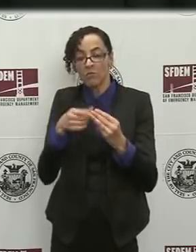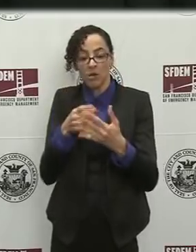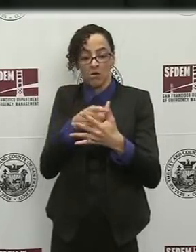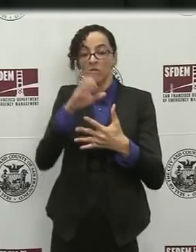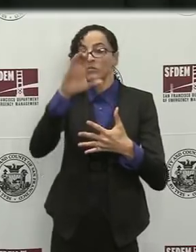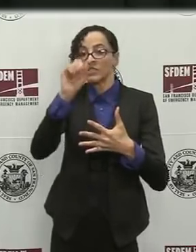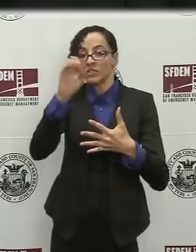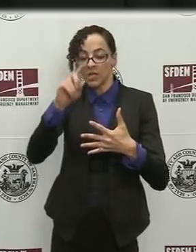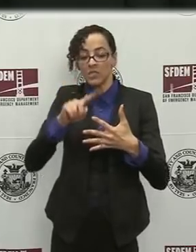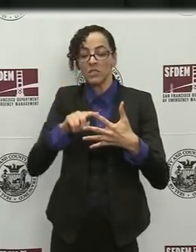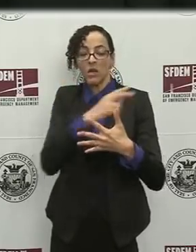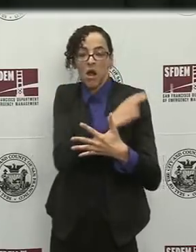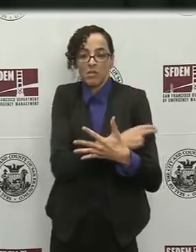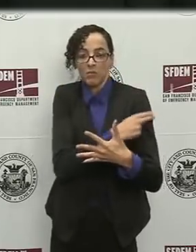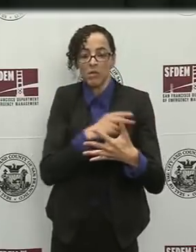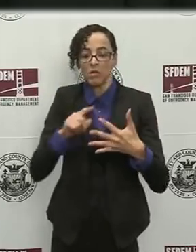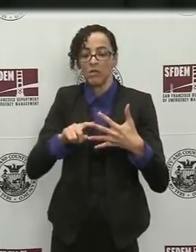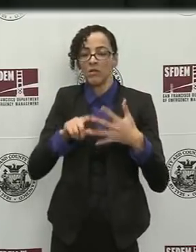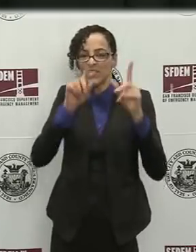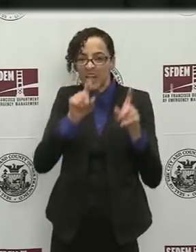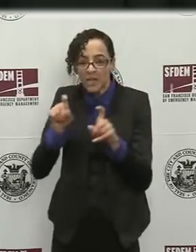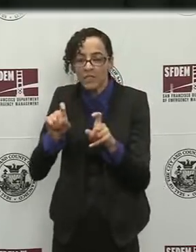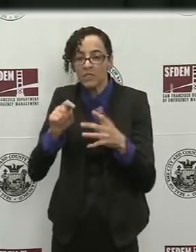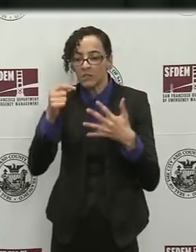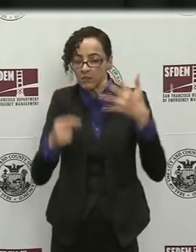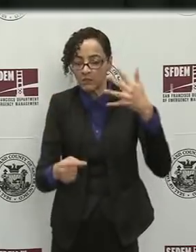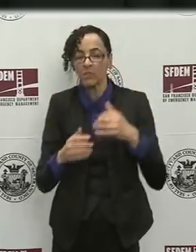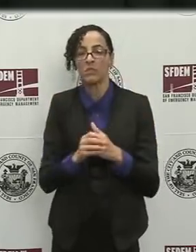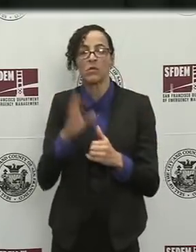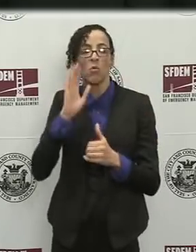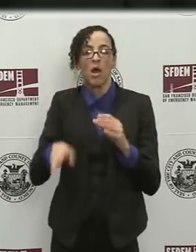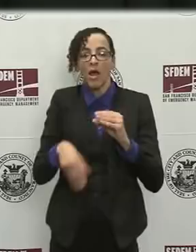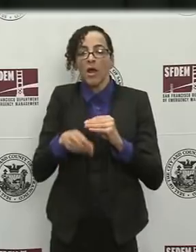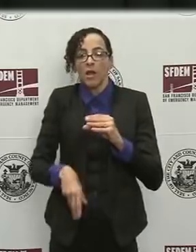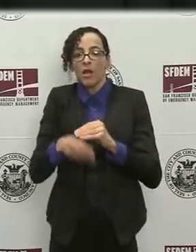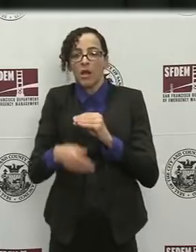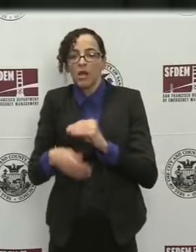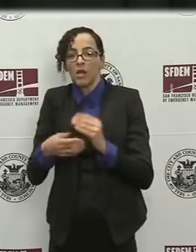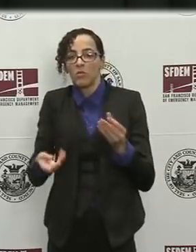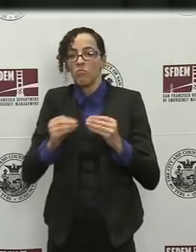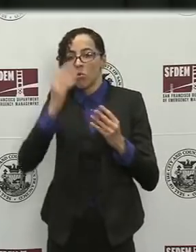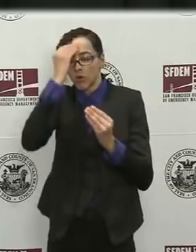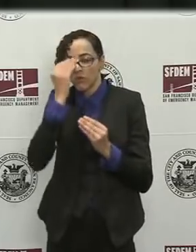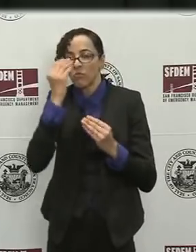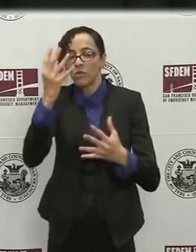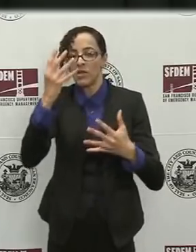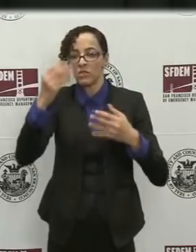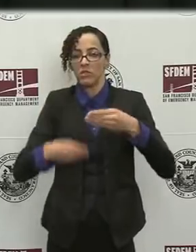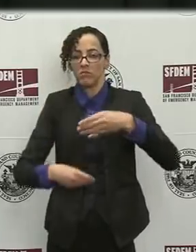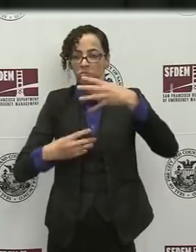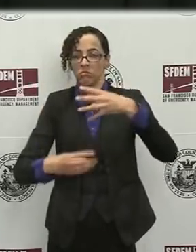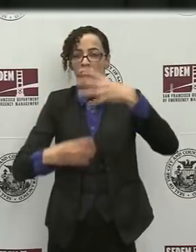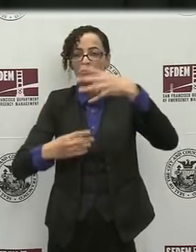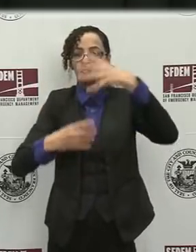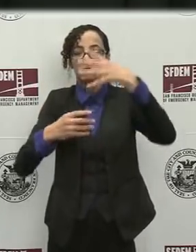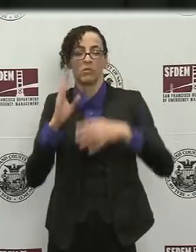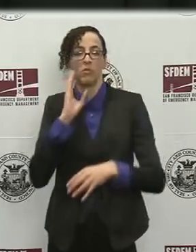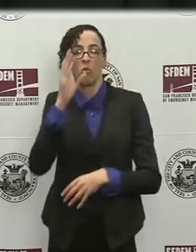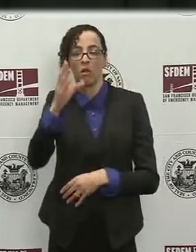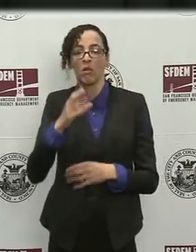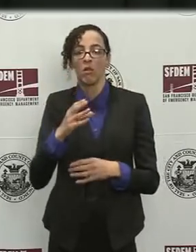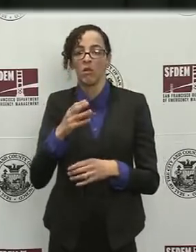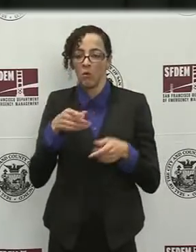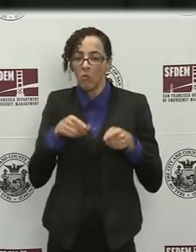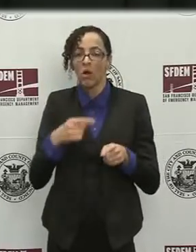hospitalizations, and testing. We will add more data elements as we gather more information and continue to improve.